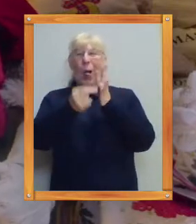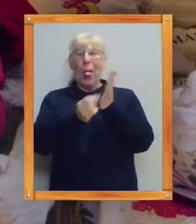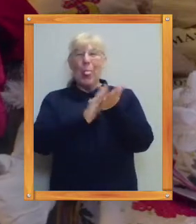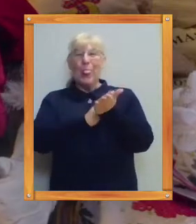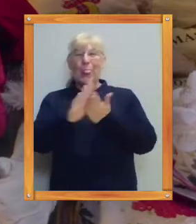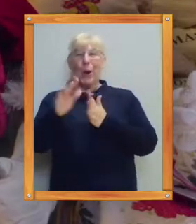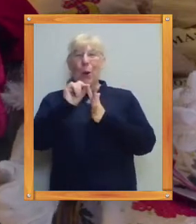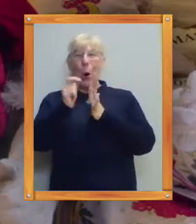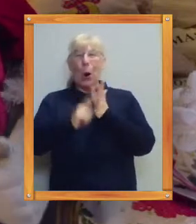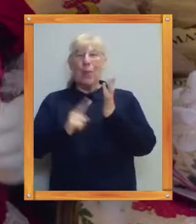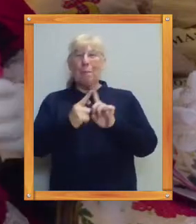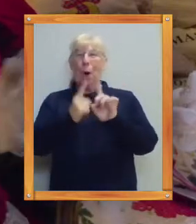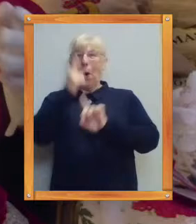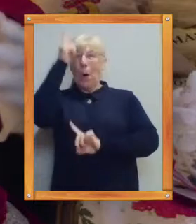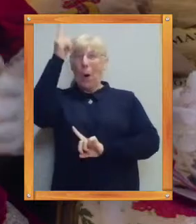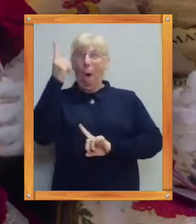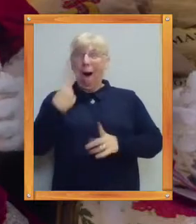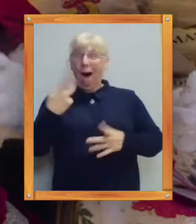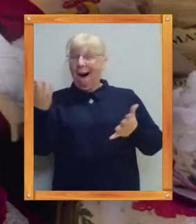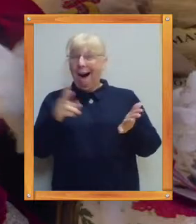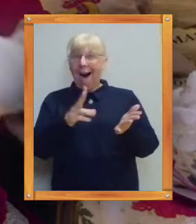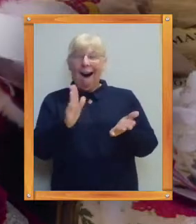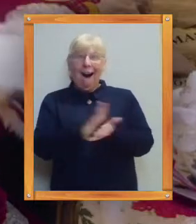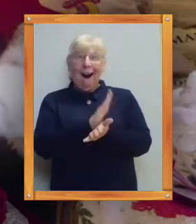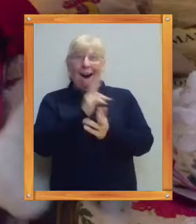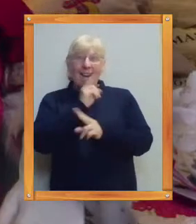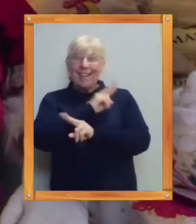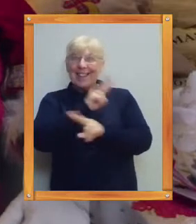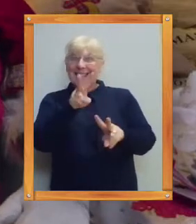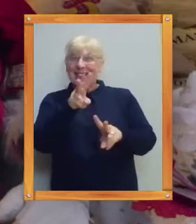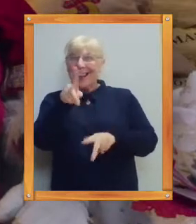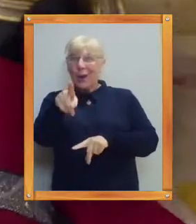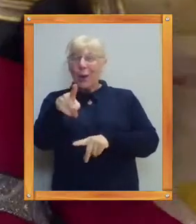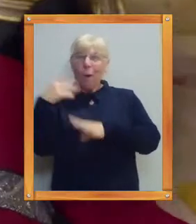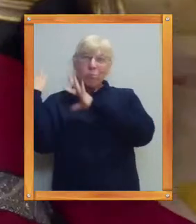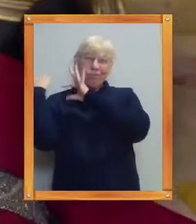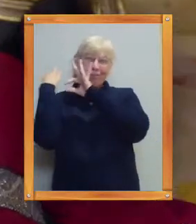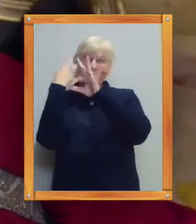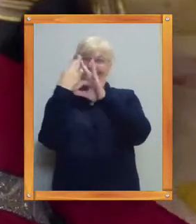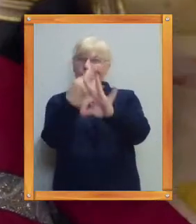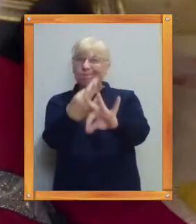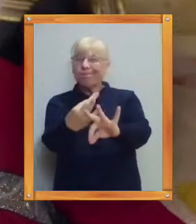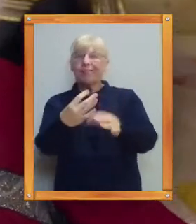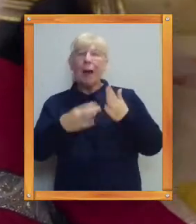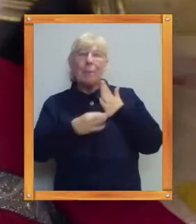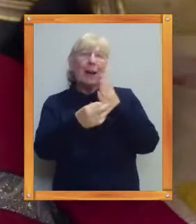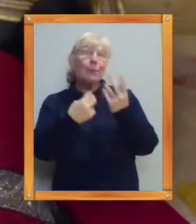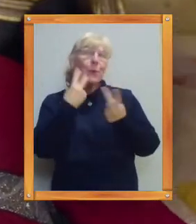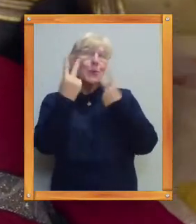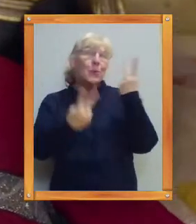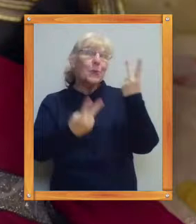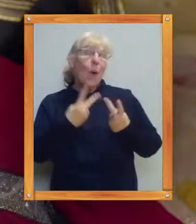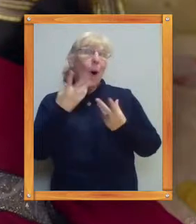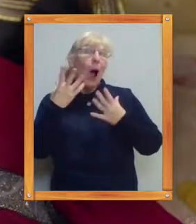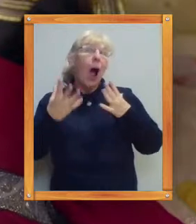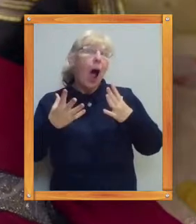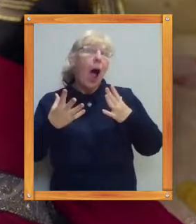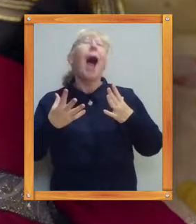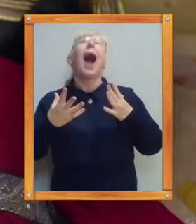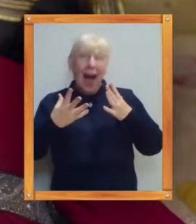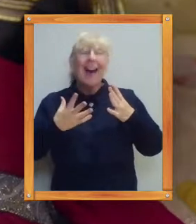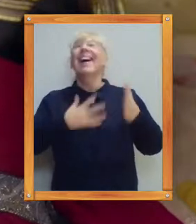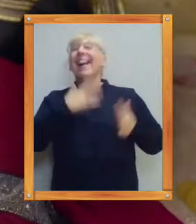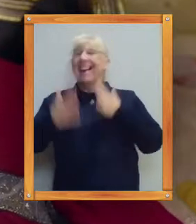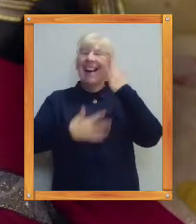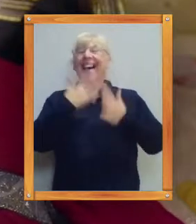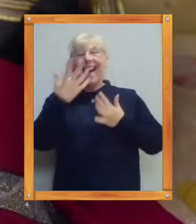to see you. It's been so long, I'm tempted to sing you a song. You better watch out. You better not cry.